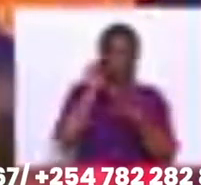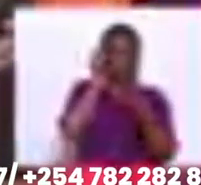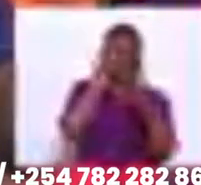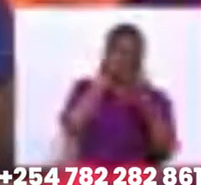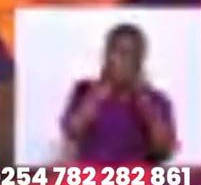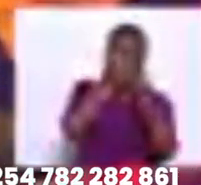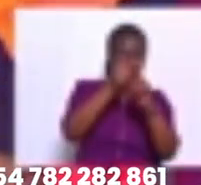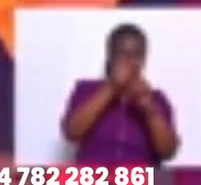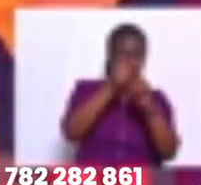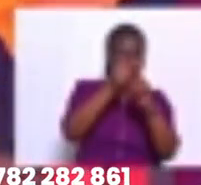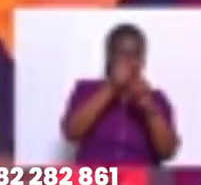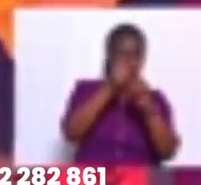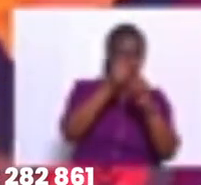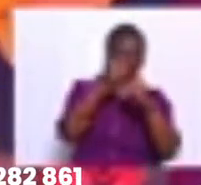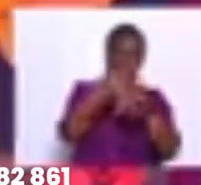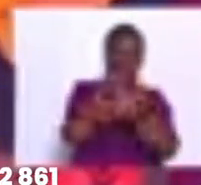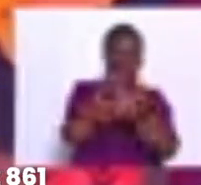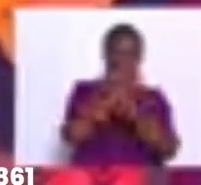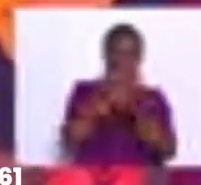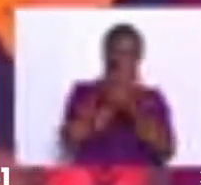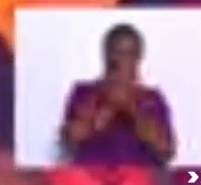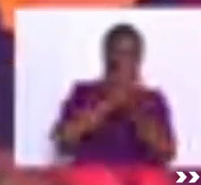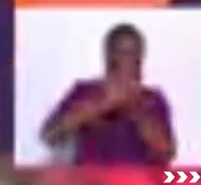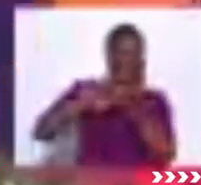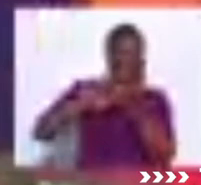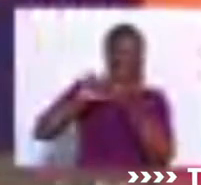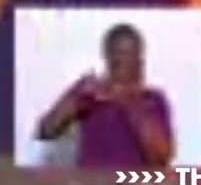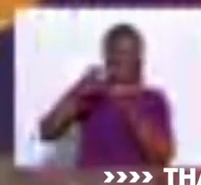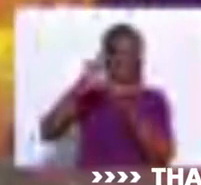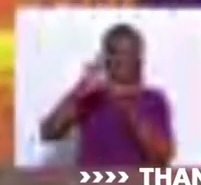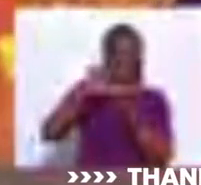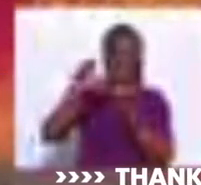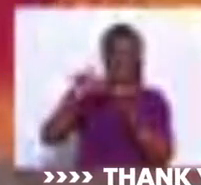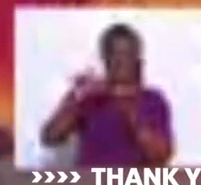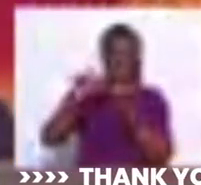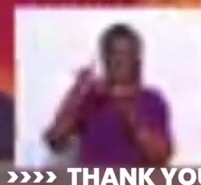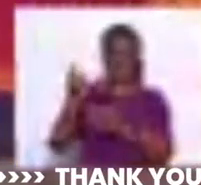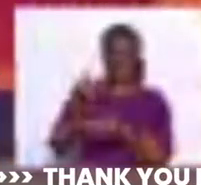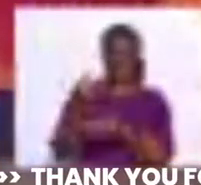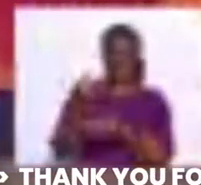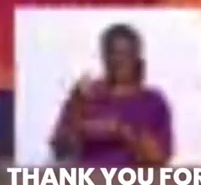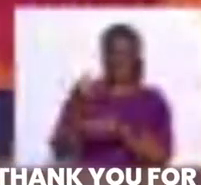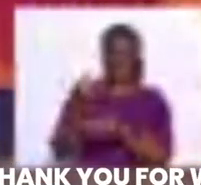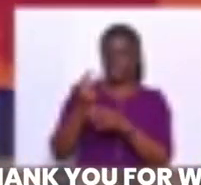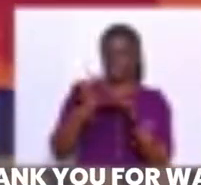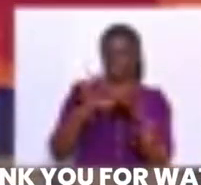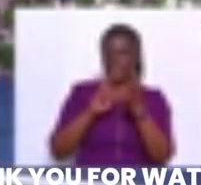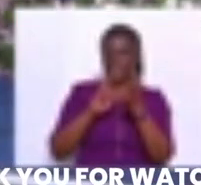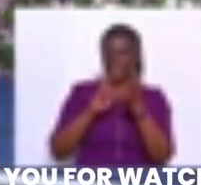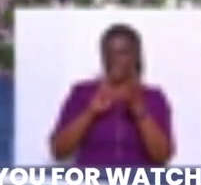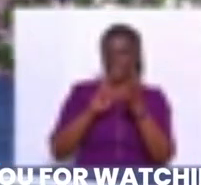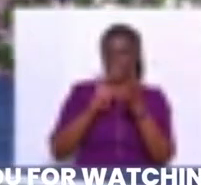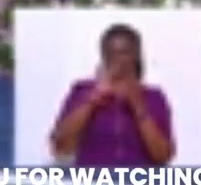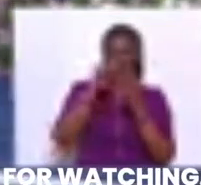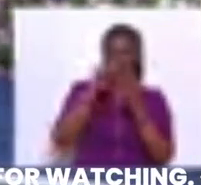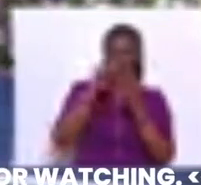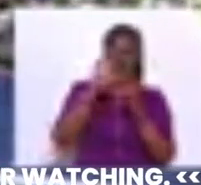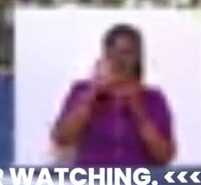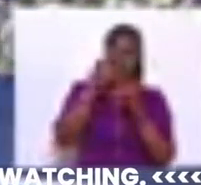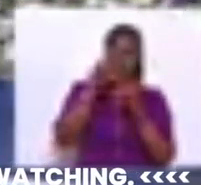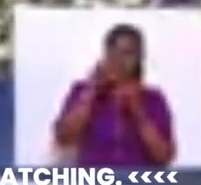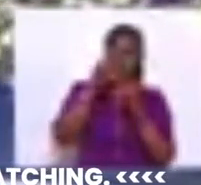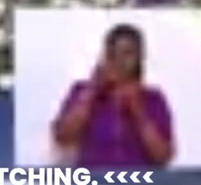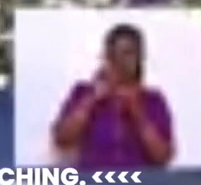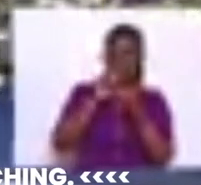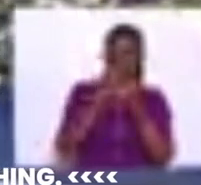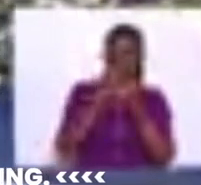and leaves your other cells alone. The symptoms, the side effects of chemotherapy is when it hits the good cells, like your gut and your